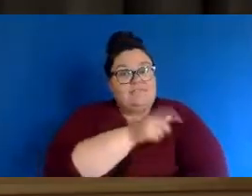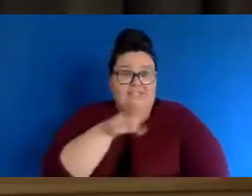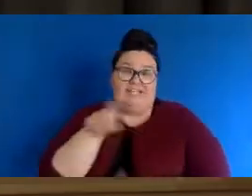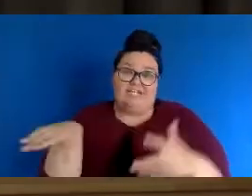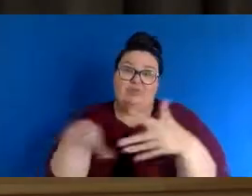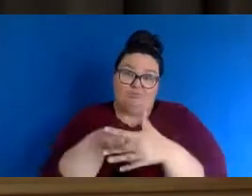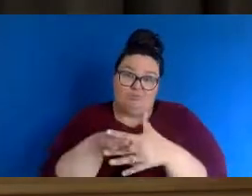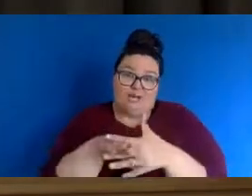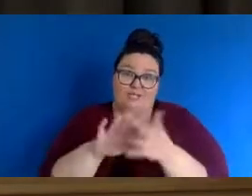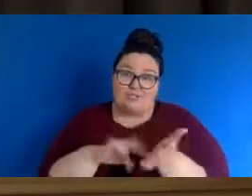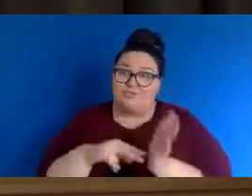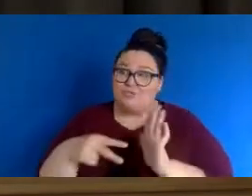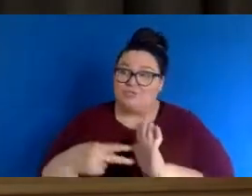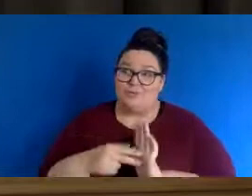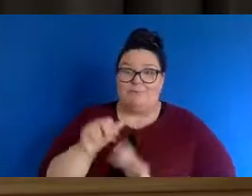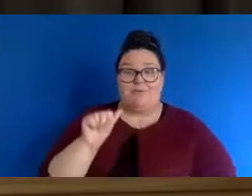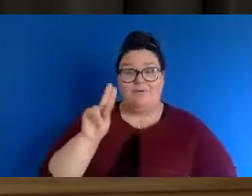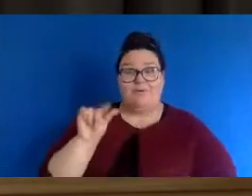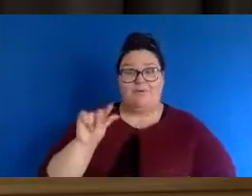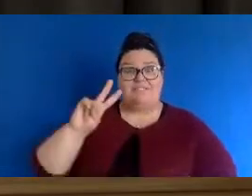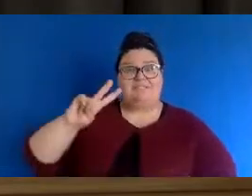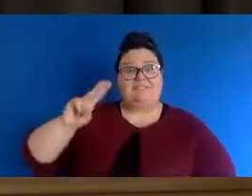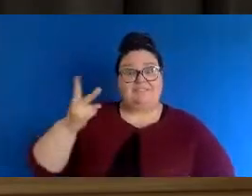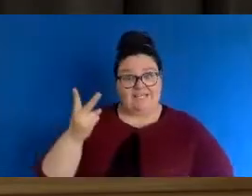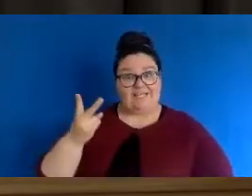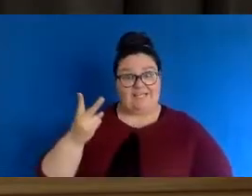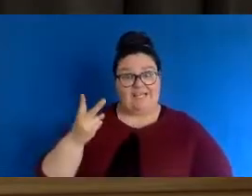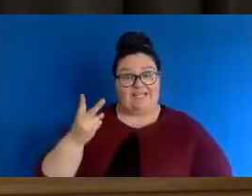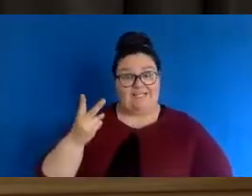if we can give them that August 2nd date and make it happen,